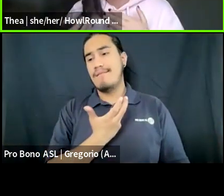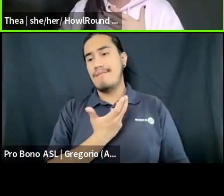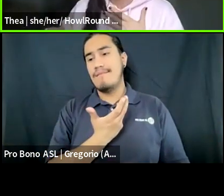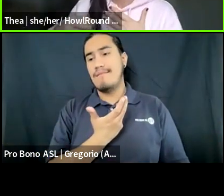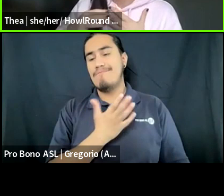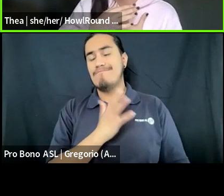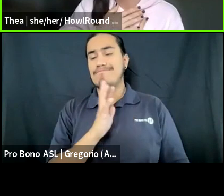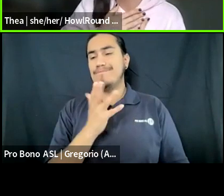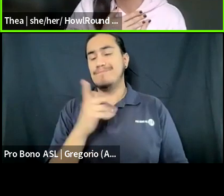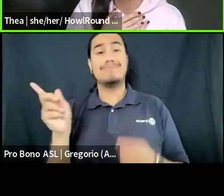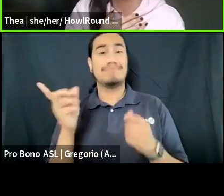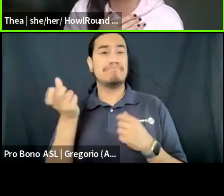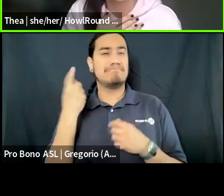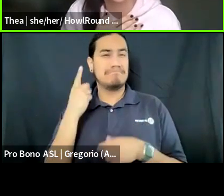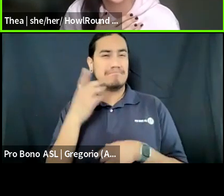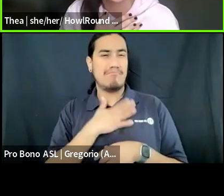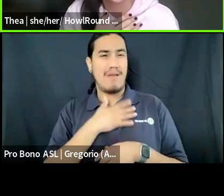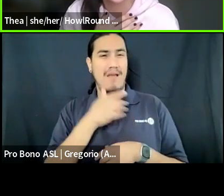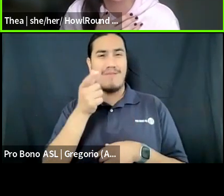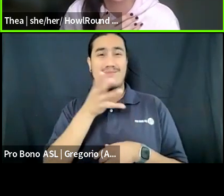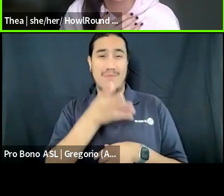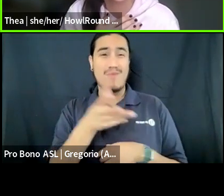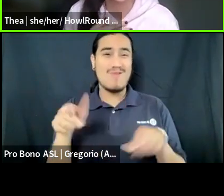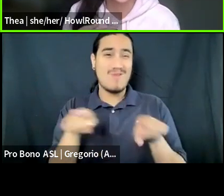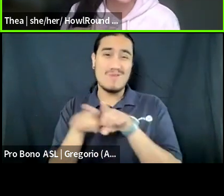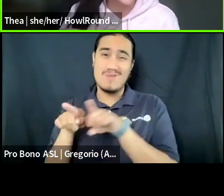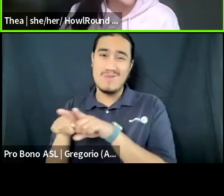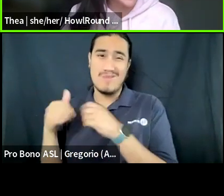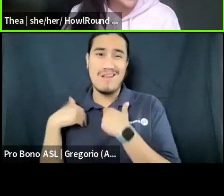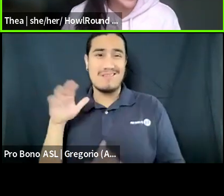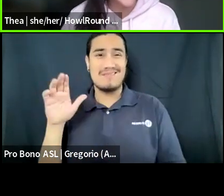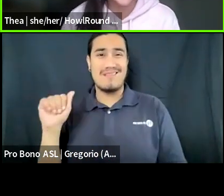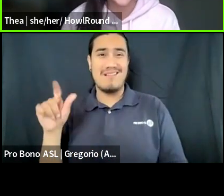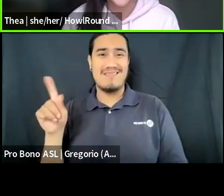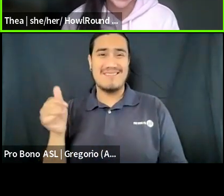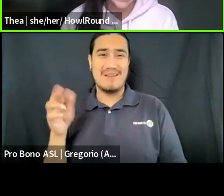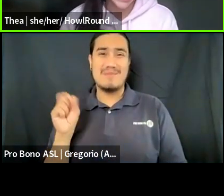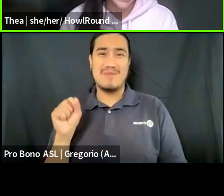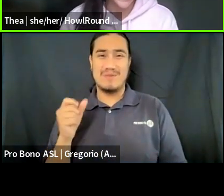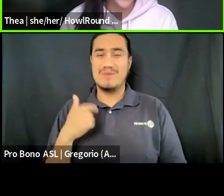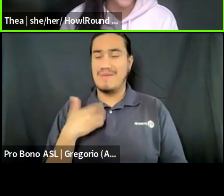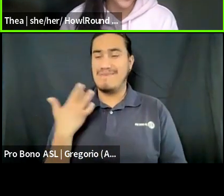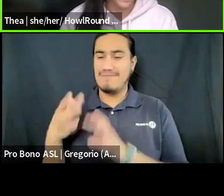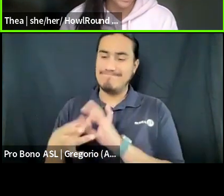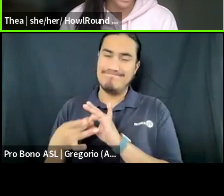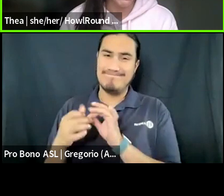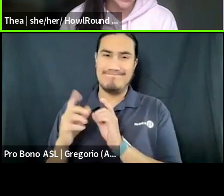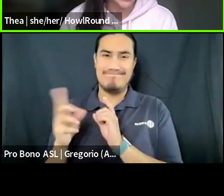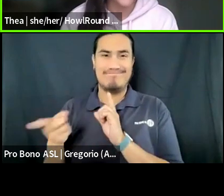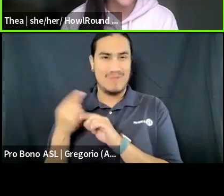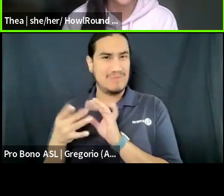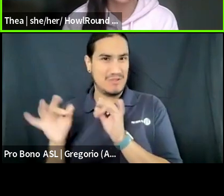First of all, my grandmother also had Alzheimer's, and so I felt that very deeply when you said that.